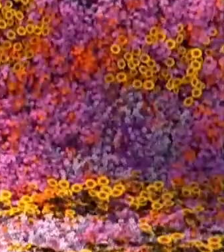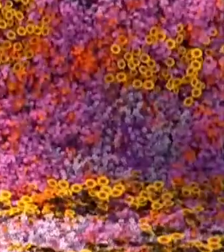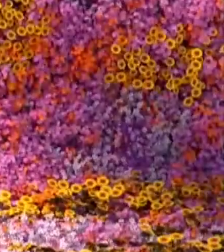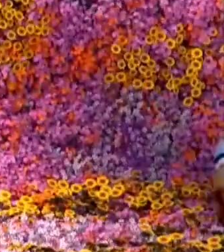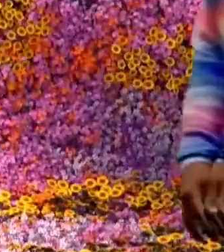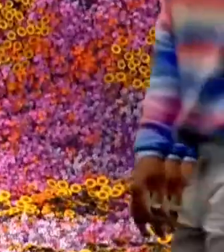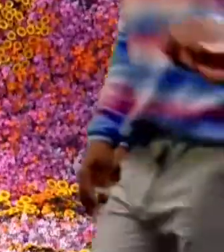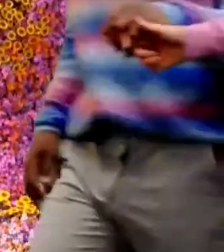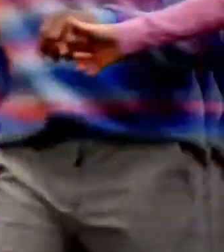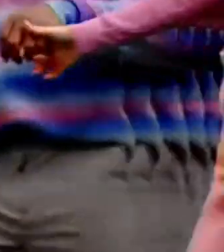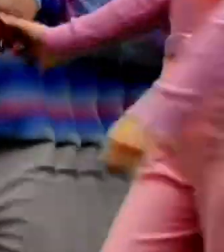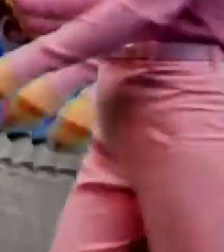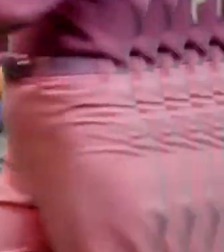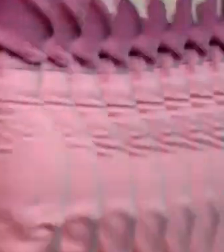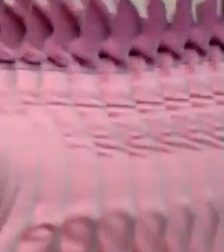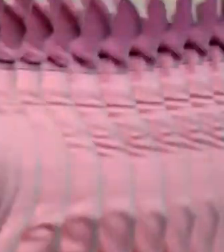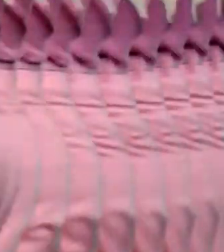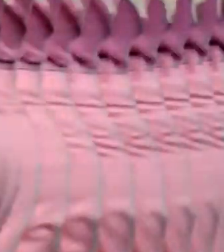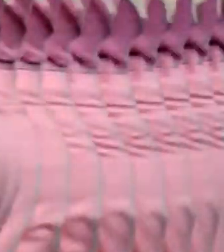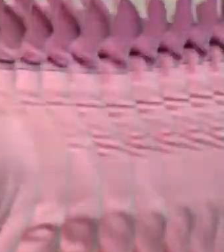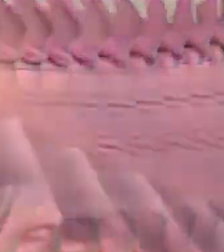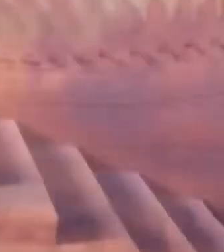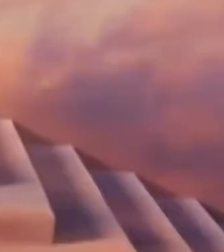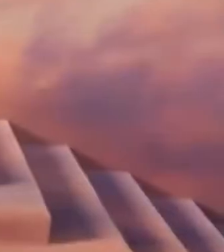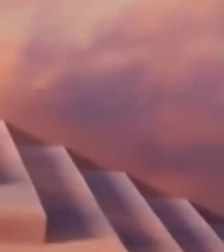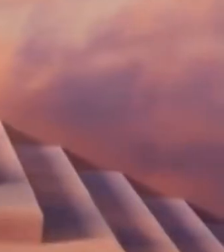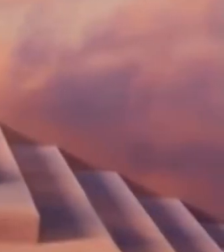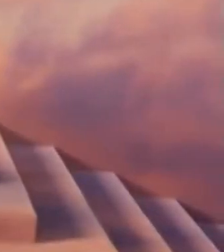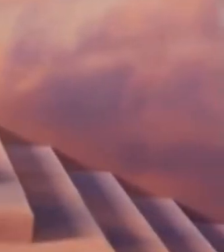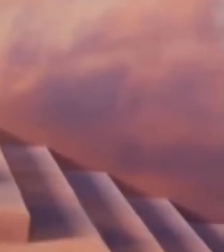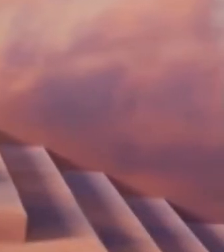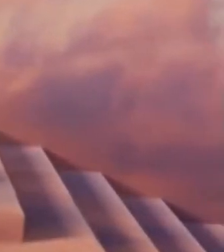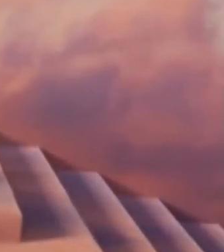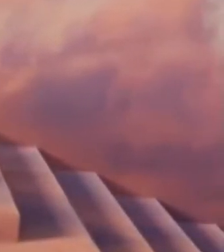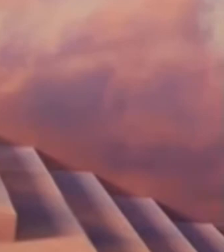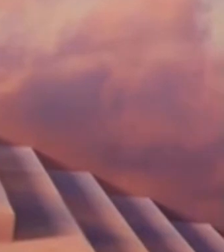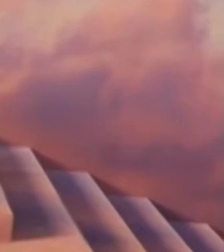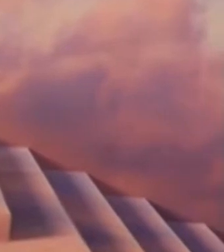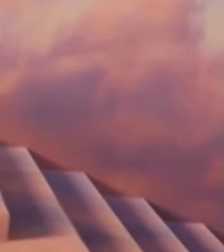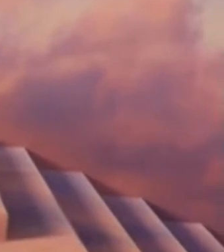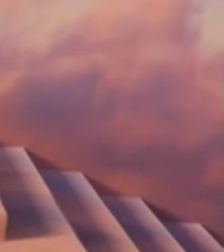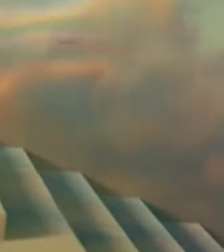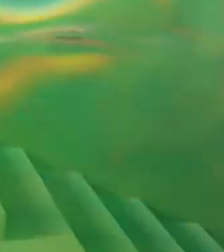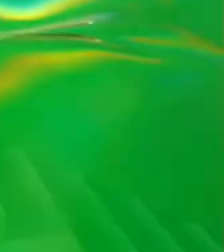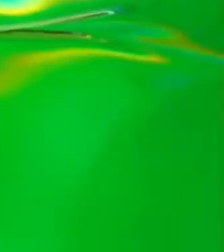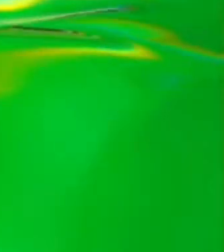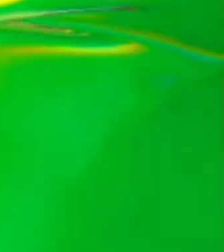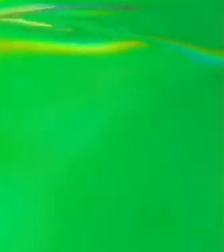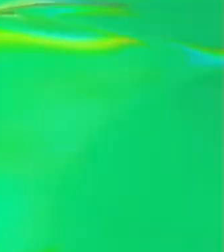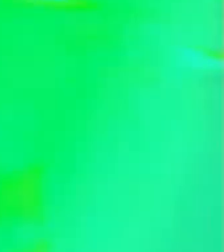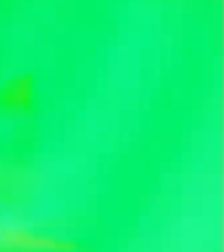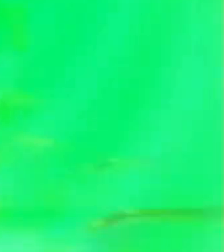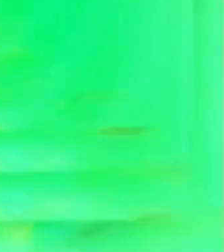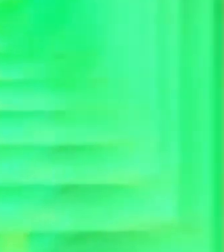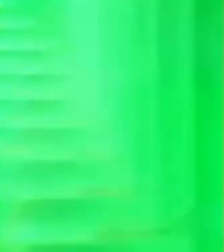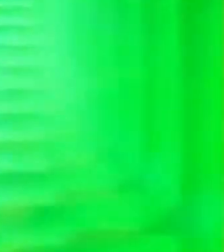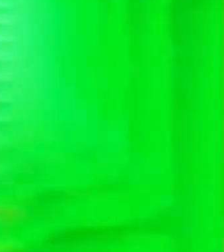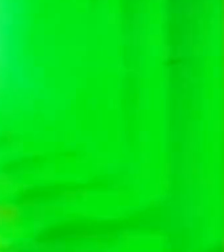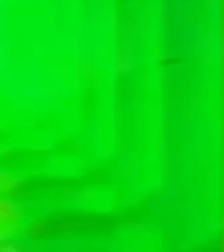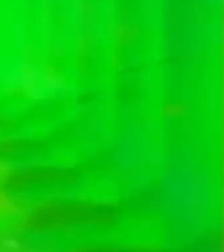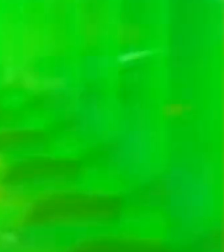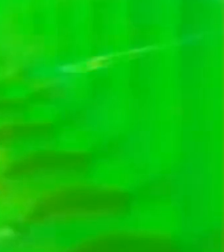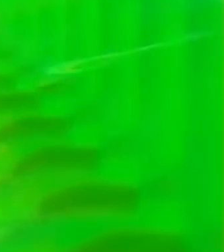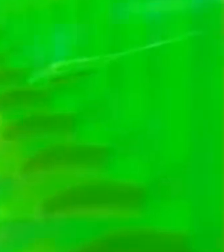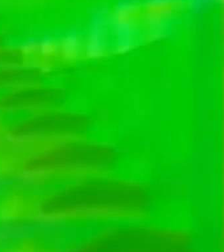insights. More opportunity. Where you started has nothing on where you can go.